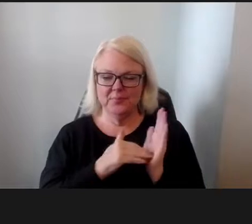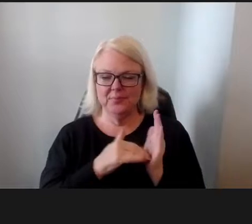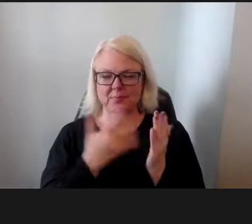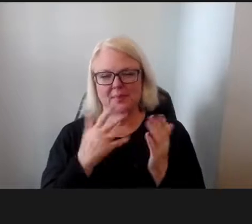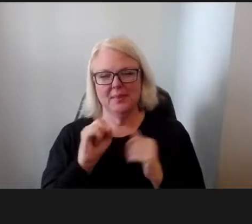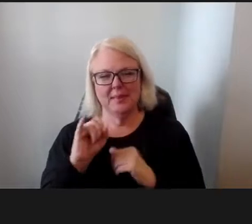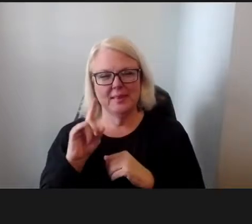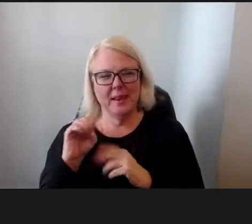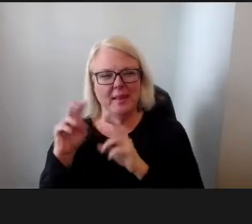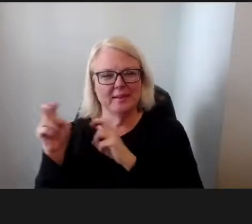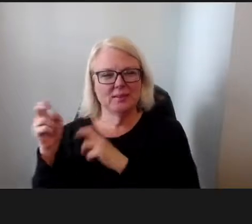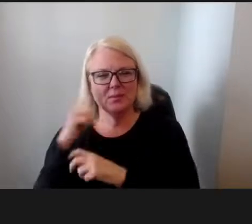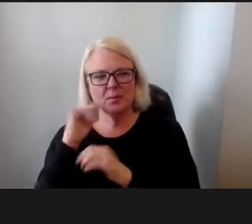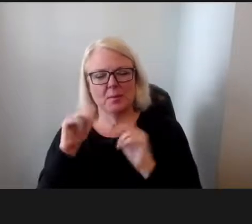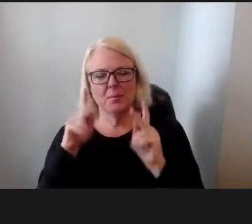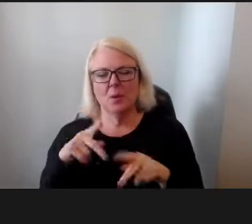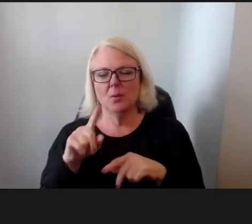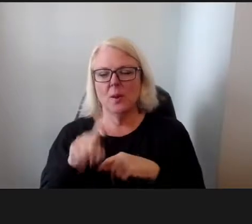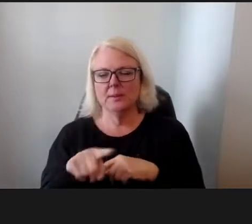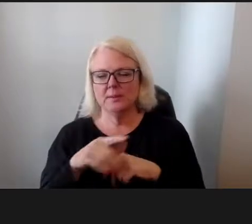issue to the person's question.